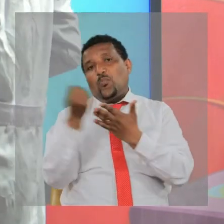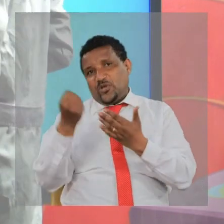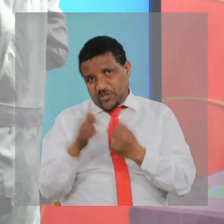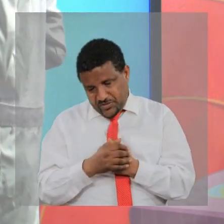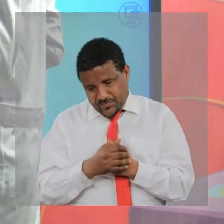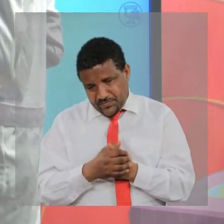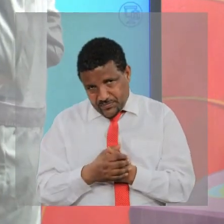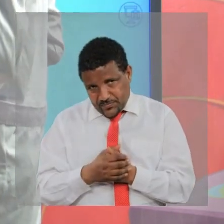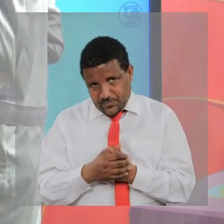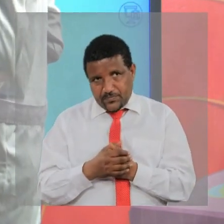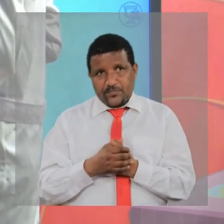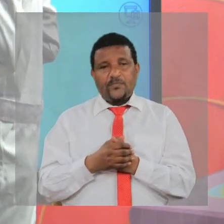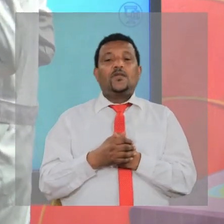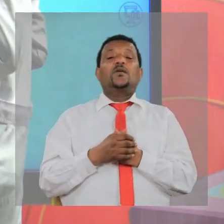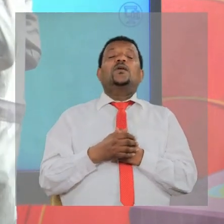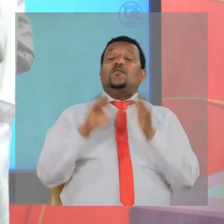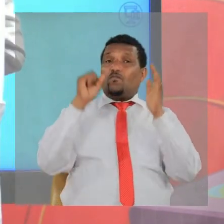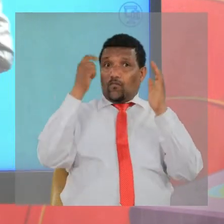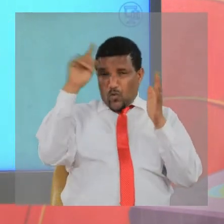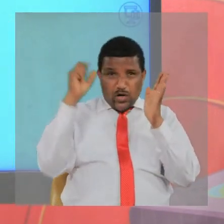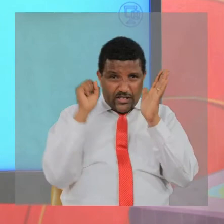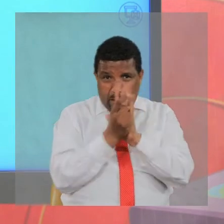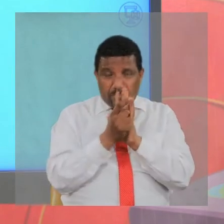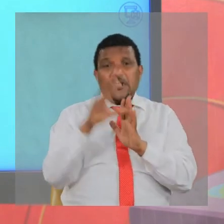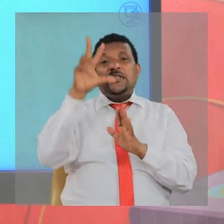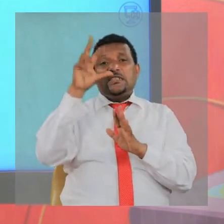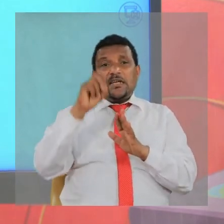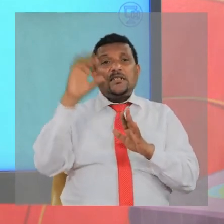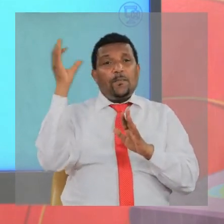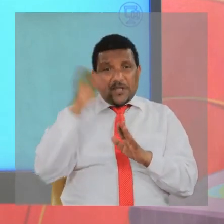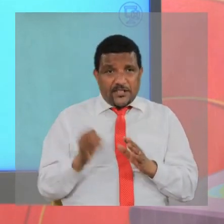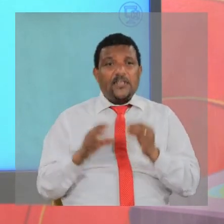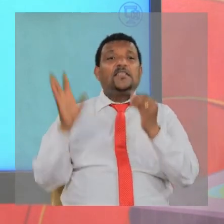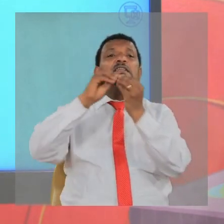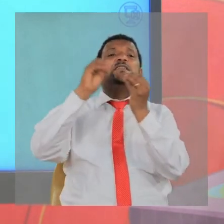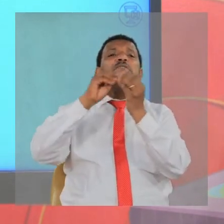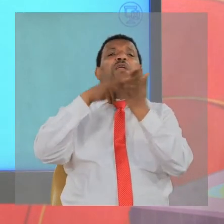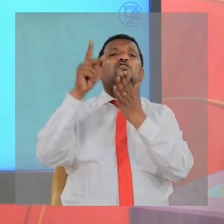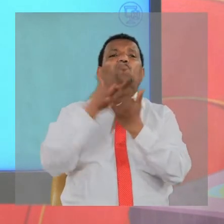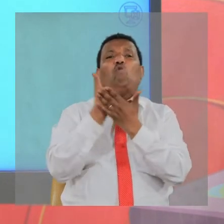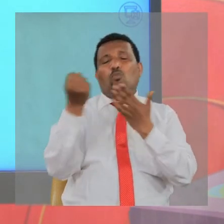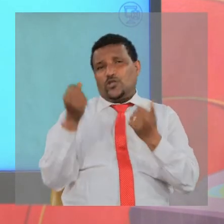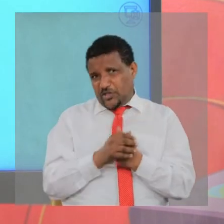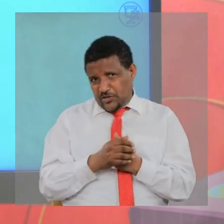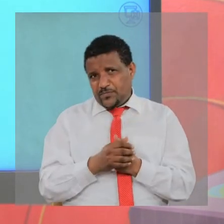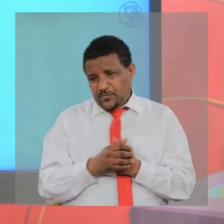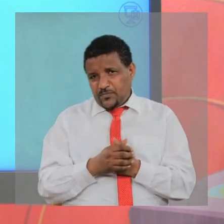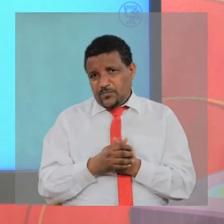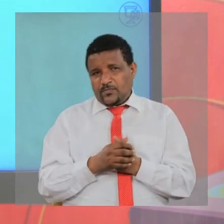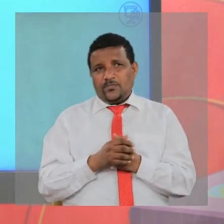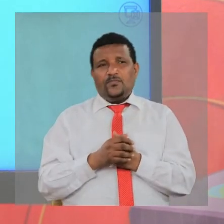commodity. For example, a 30% increase in price of a commodity